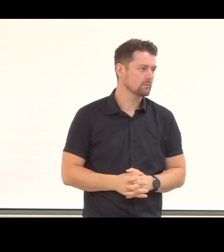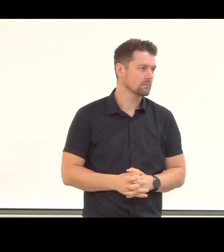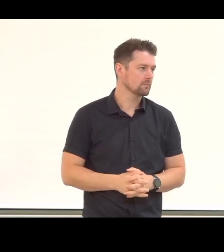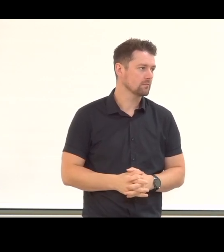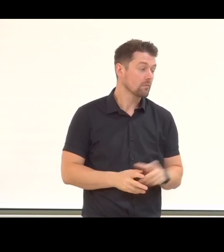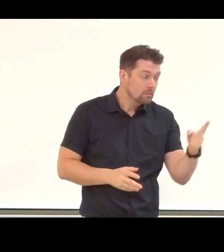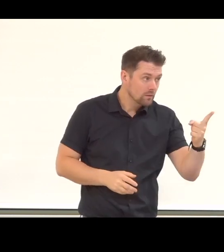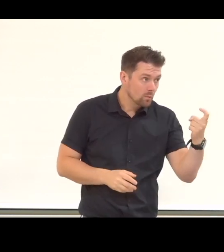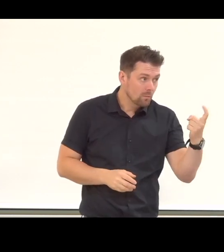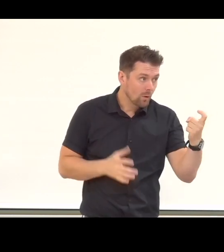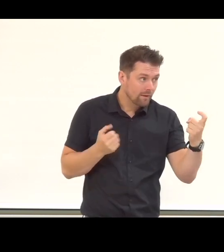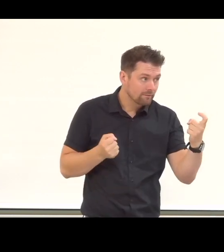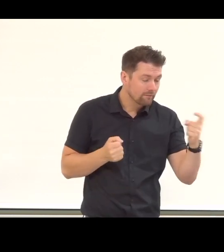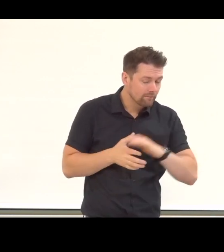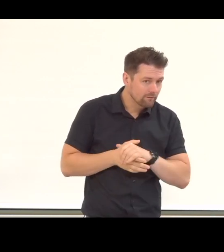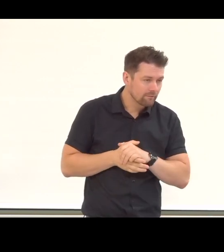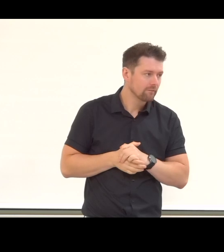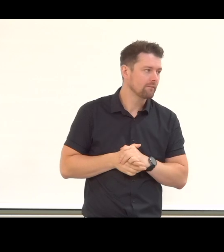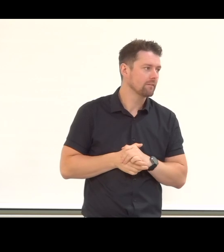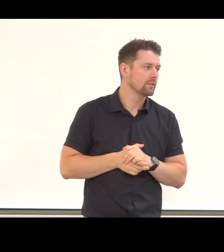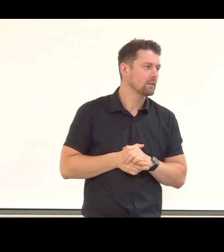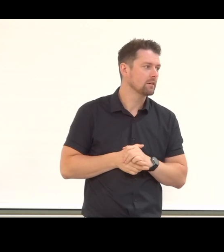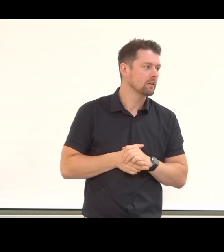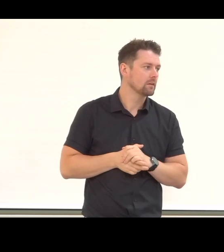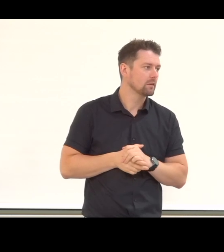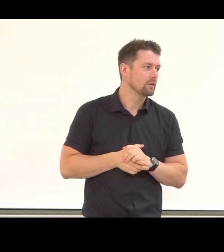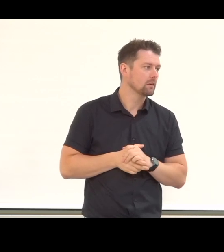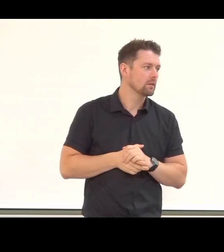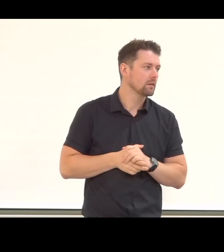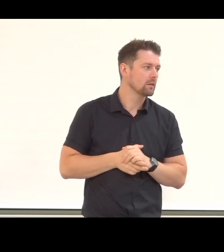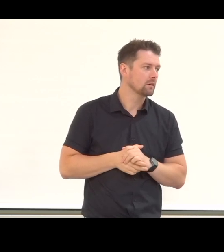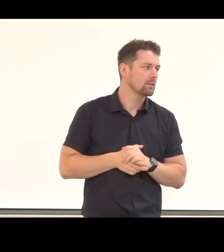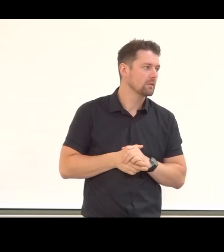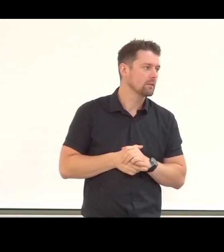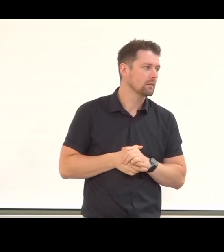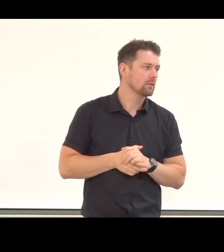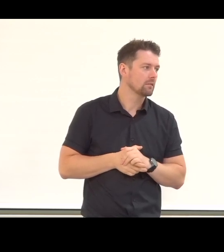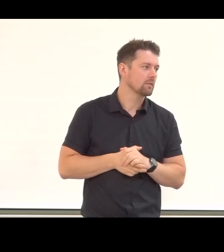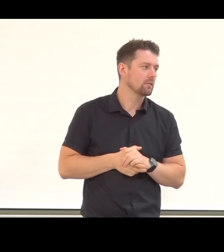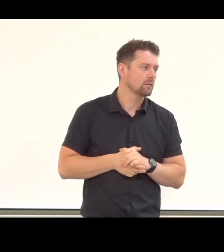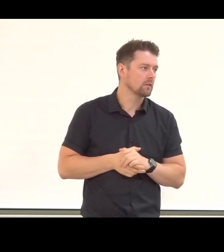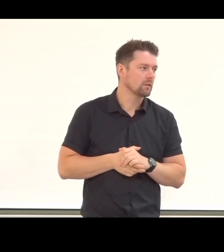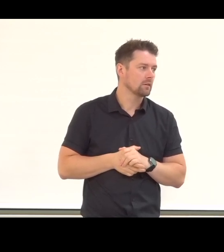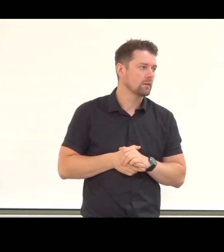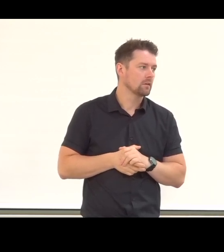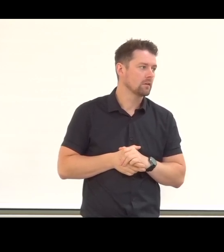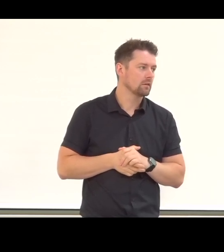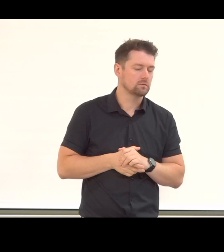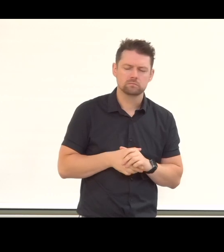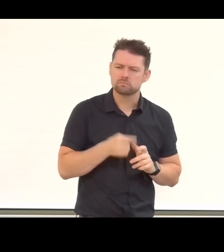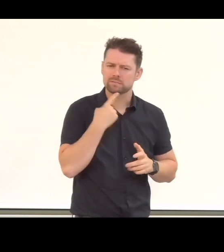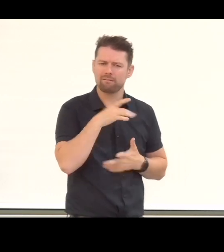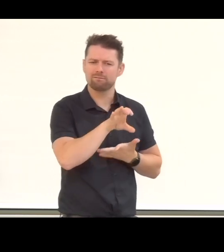have one more question maybe. The question is like you mentioned that you rely completely on private